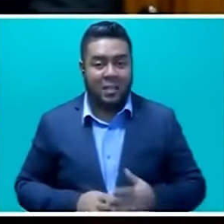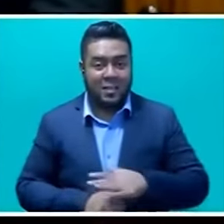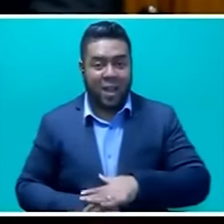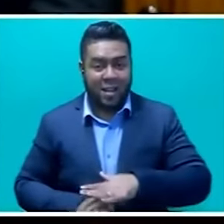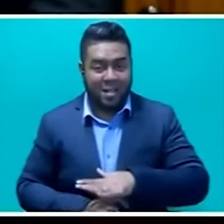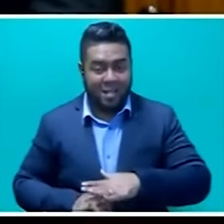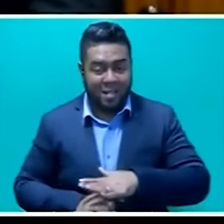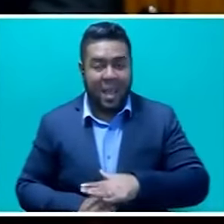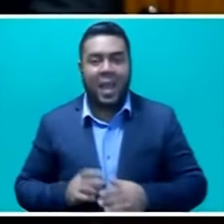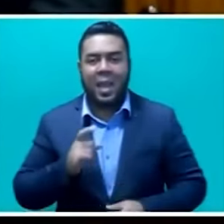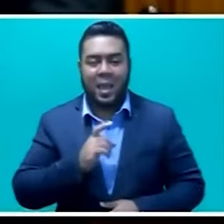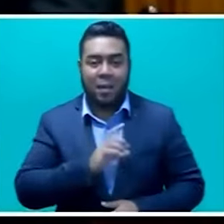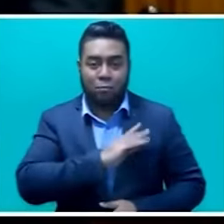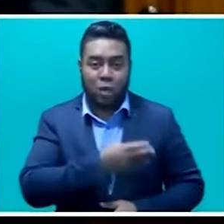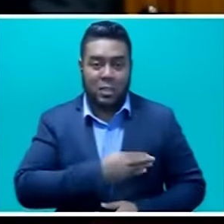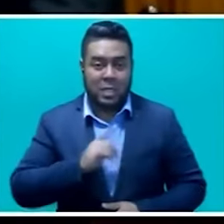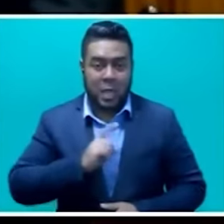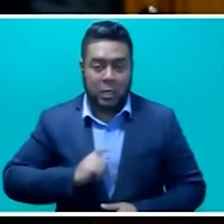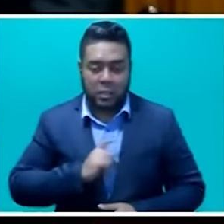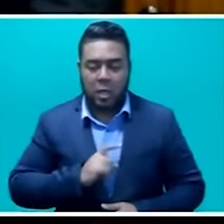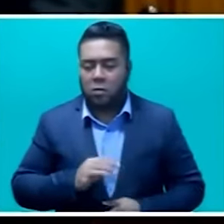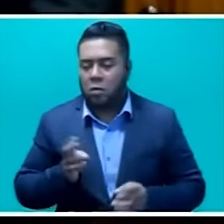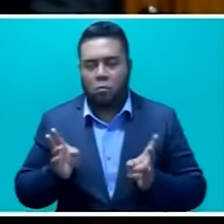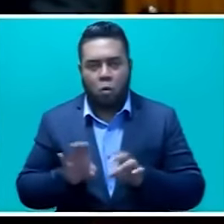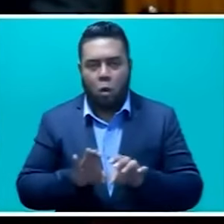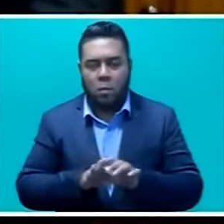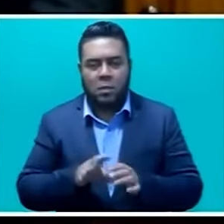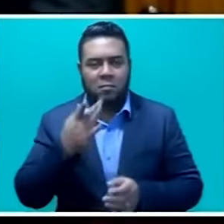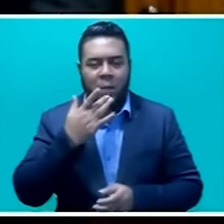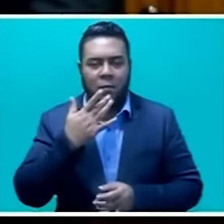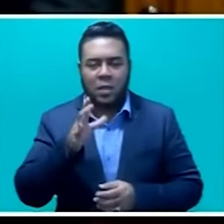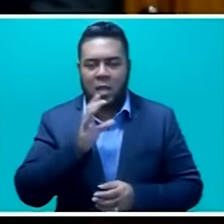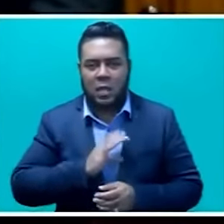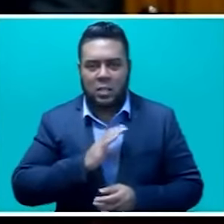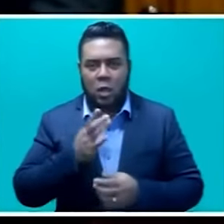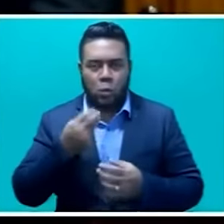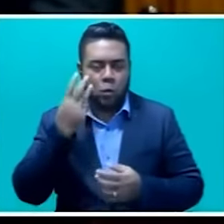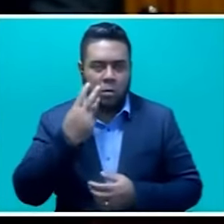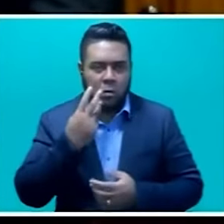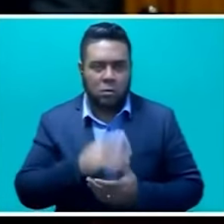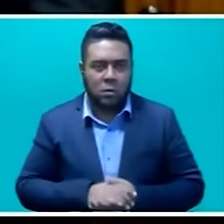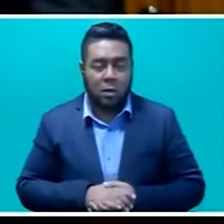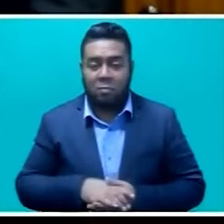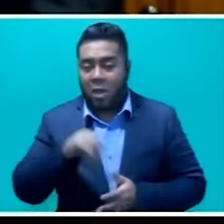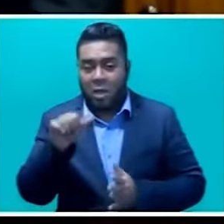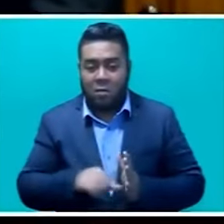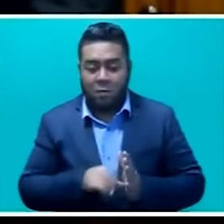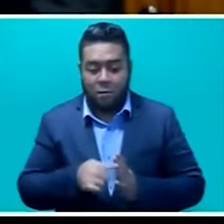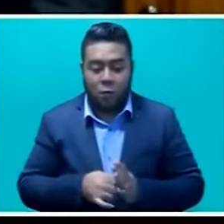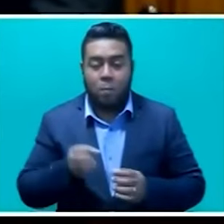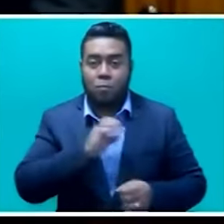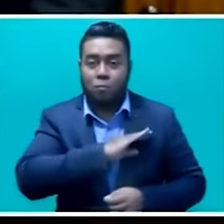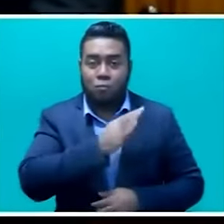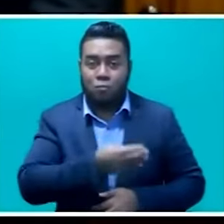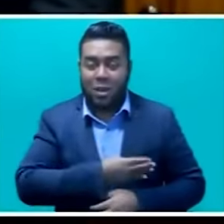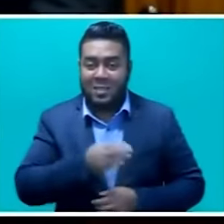of cancers among women. In 2020, the age-specific incidence of breast cancer